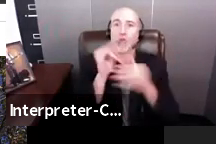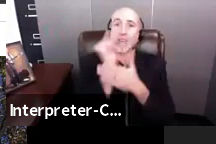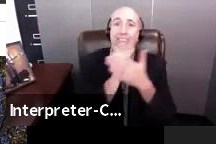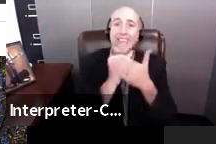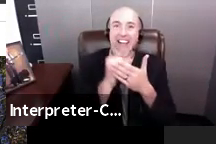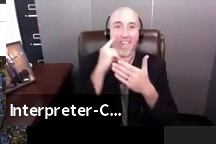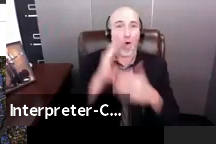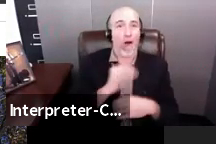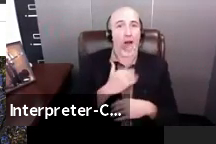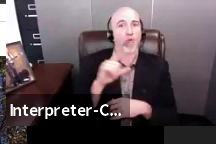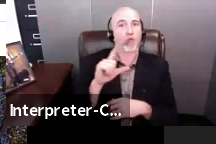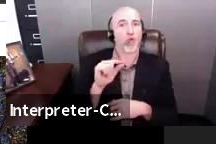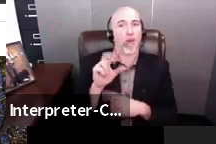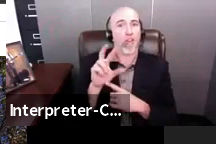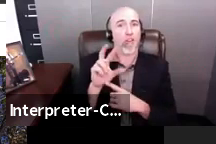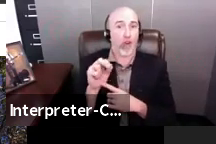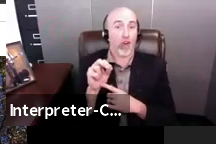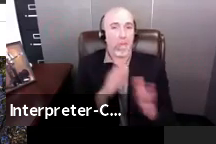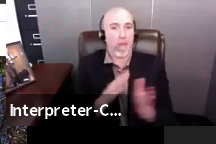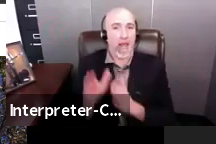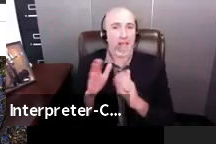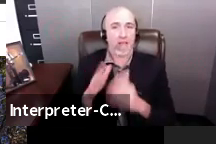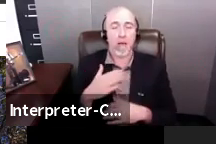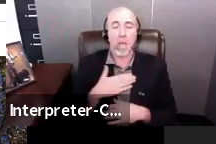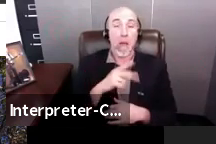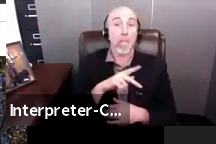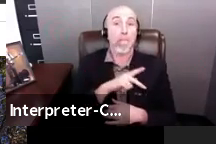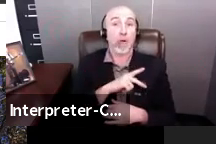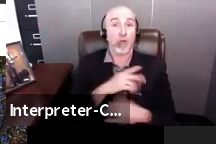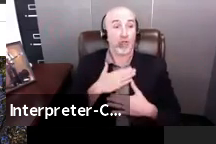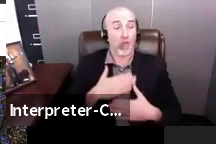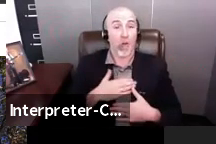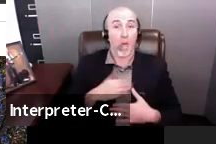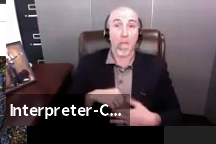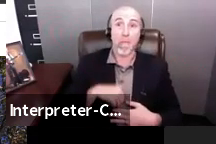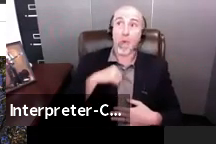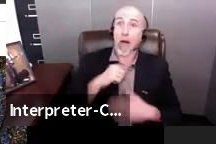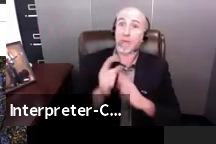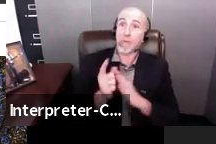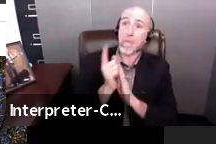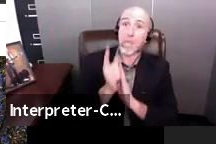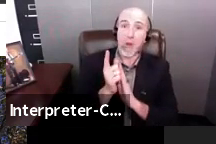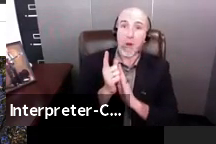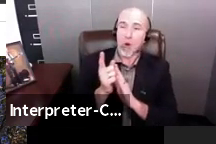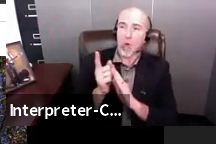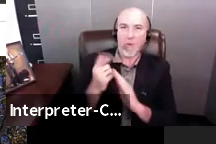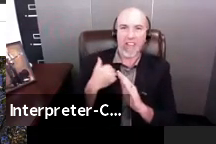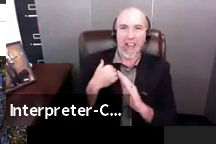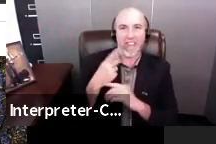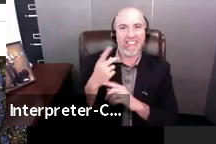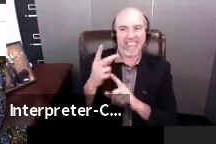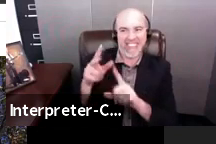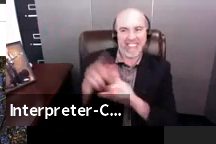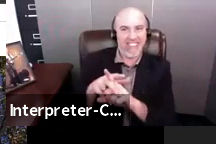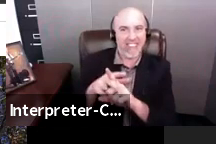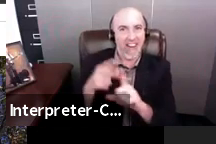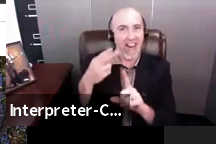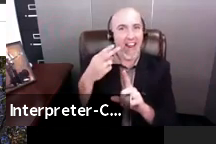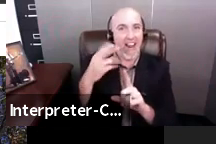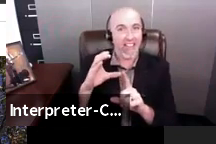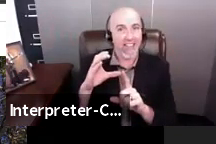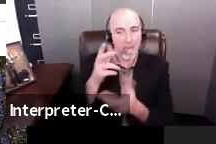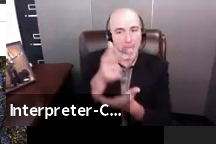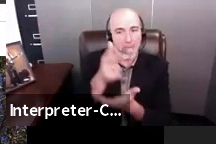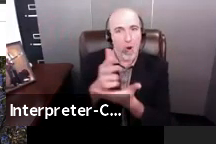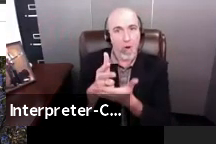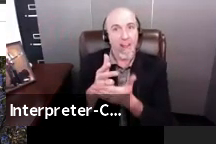2030 plans. My personal proudest moment was getting designated handicapped parking at the Denton Arts